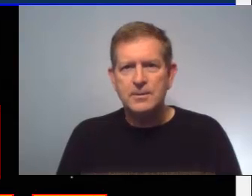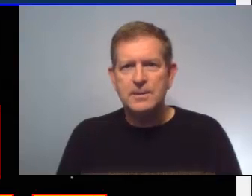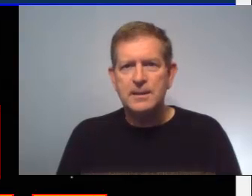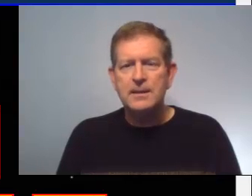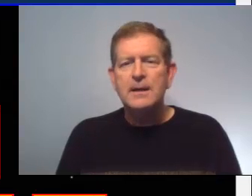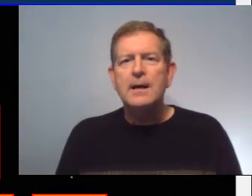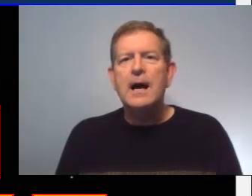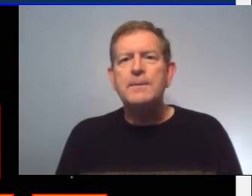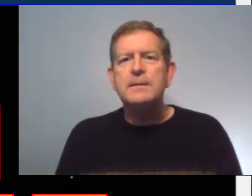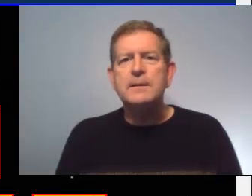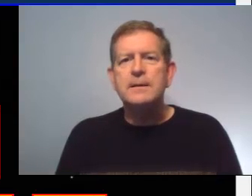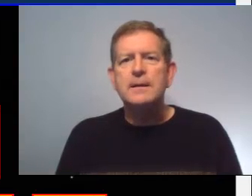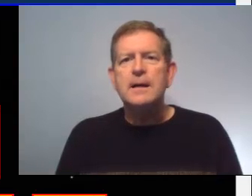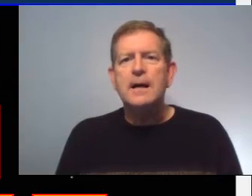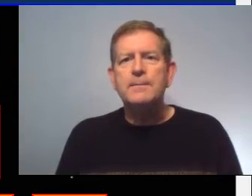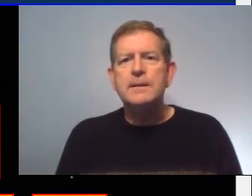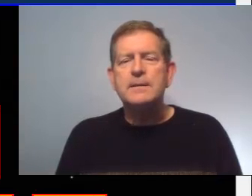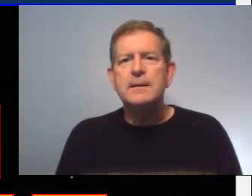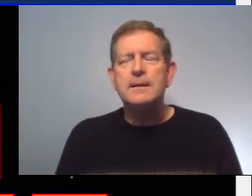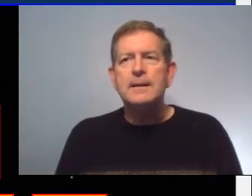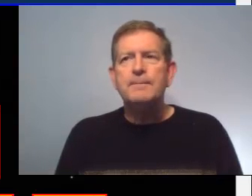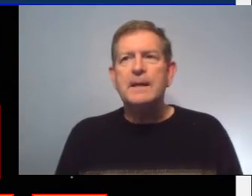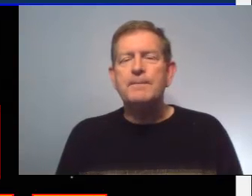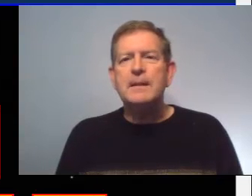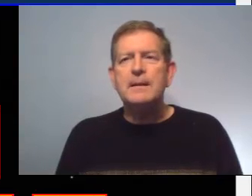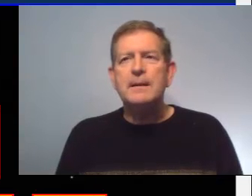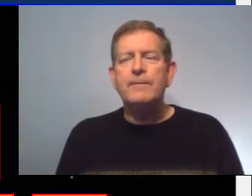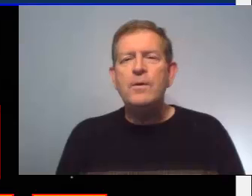a, okay? Habiter, habiter.